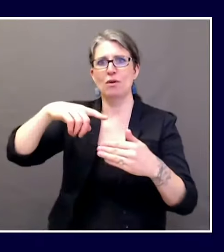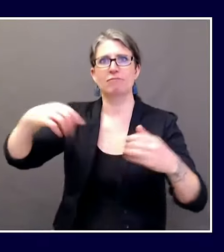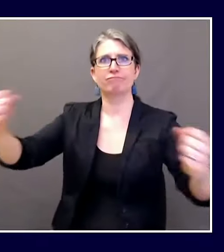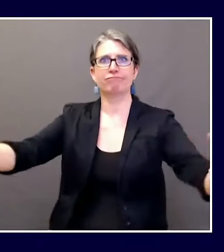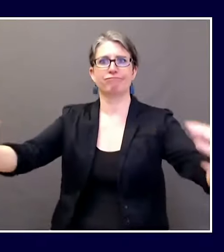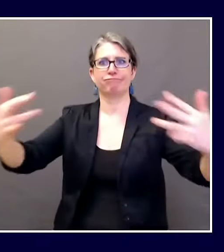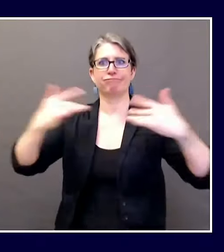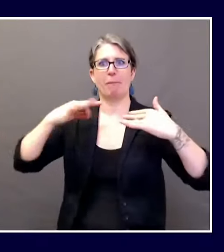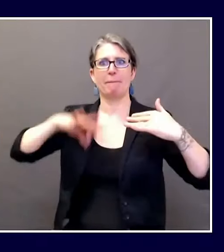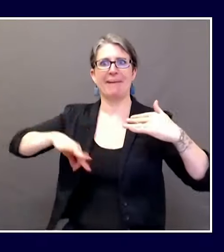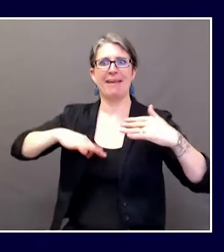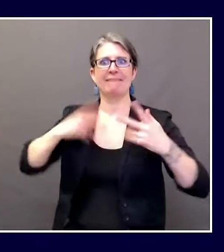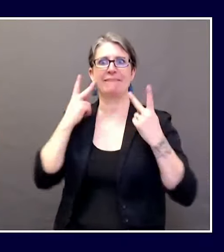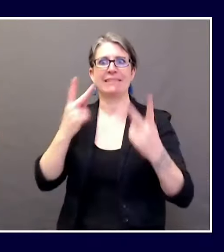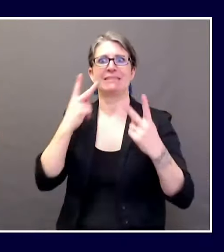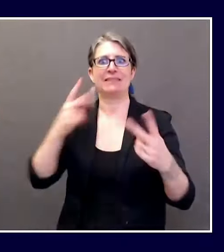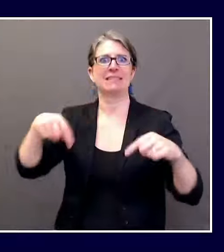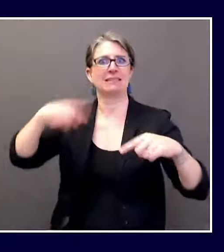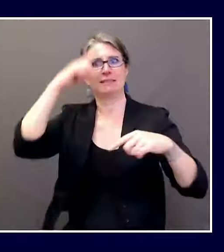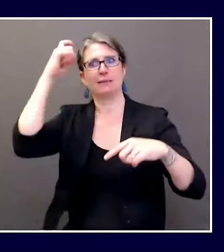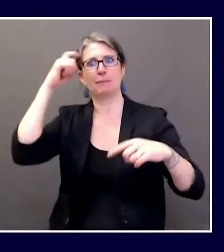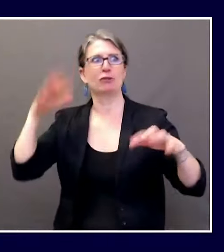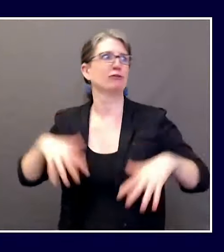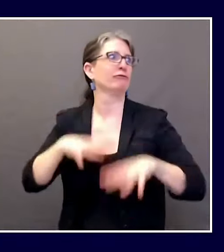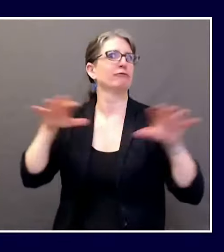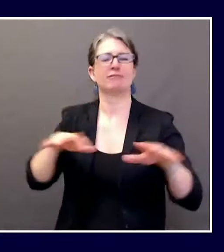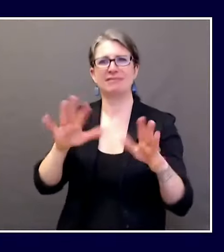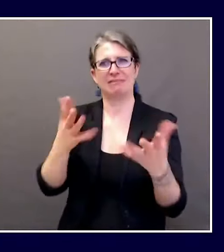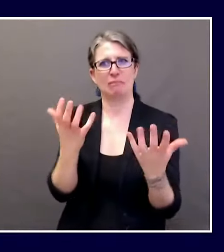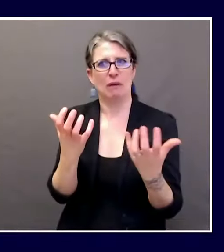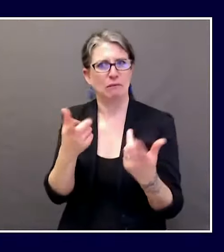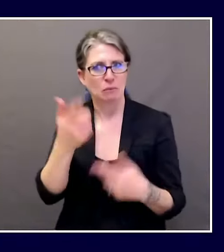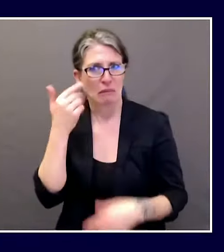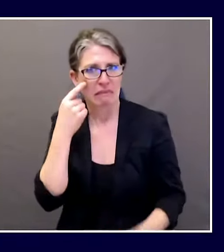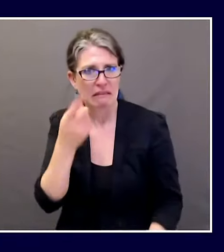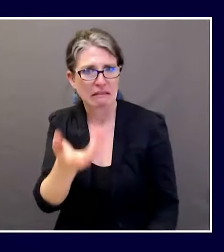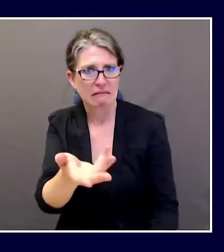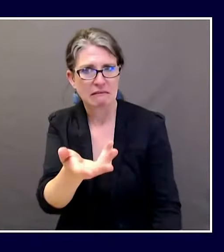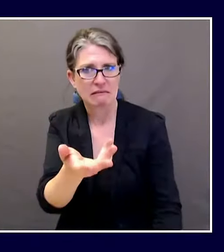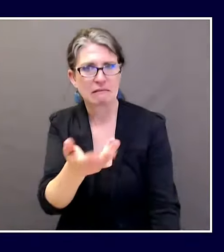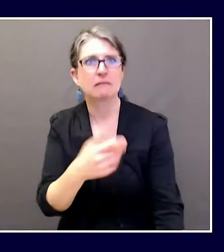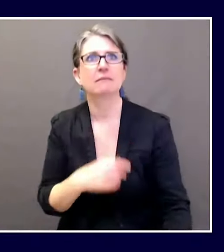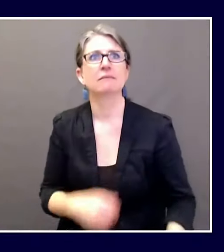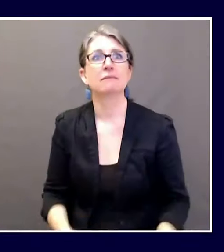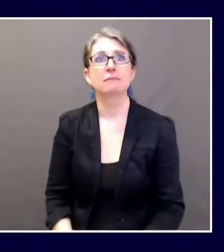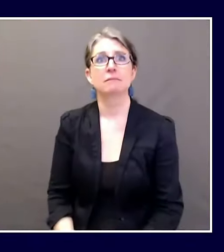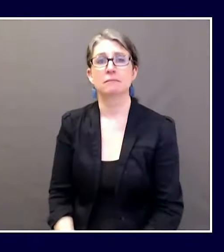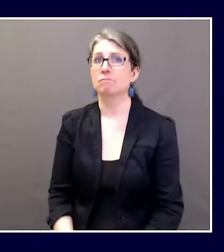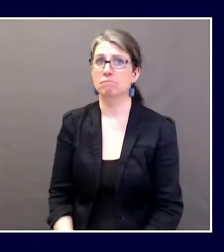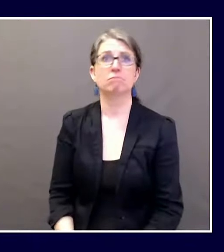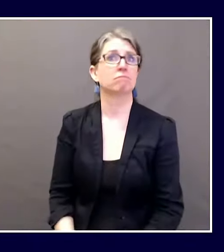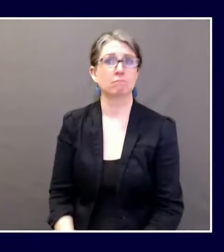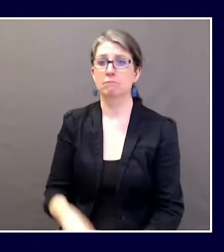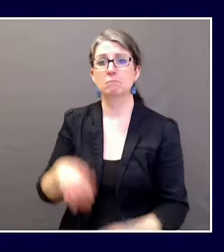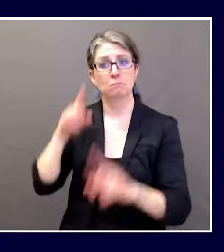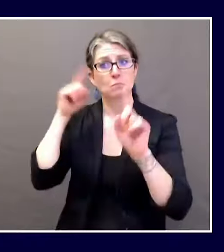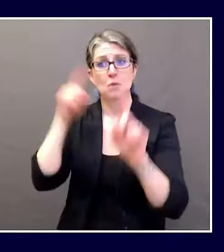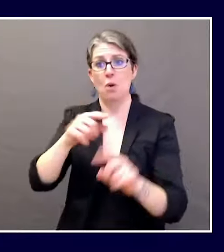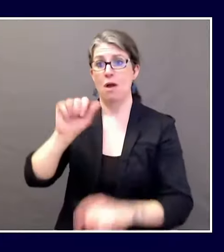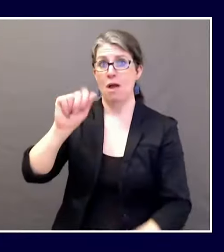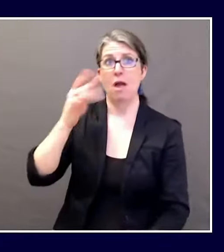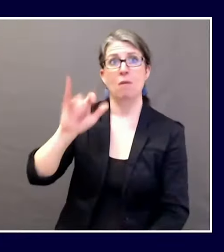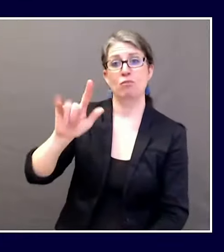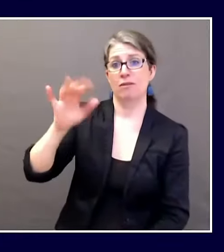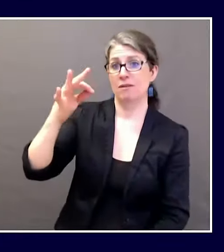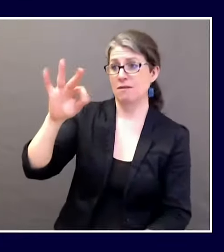and over, but to those 16 or 18 and over. And I suspect that many of the folks who you note in the hospitality industry will